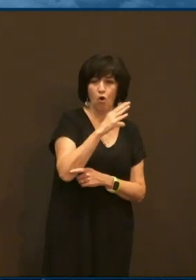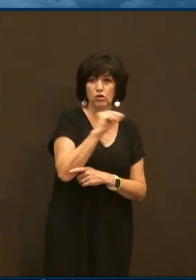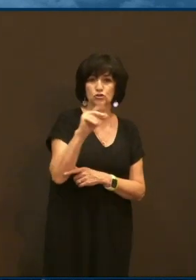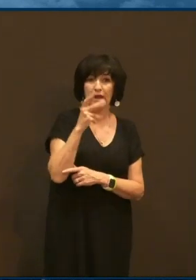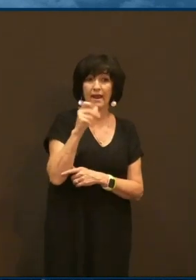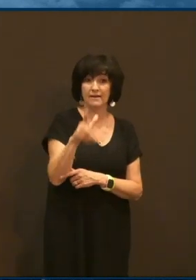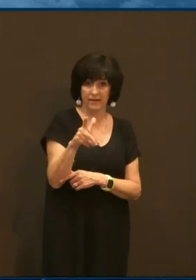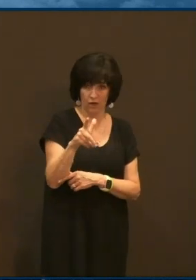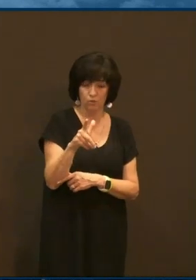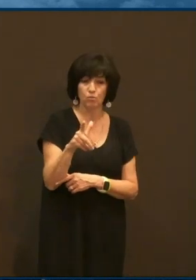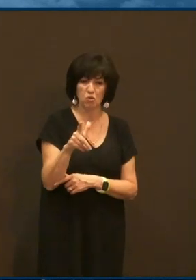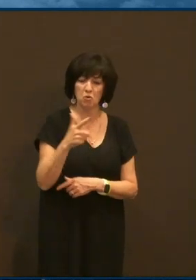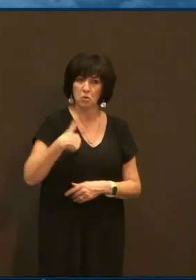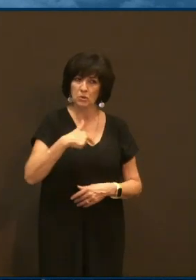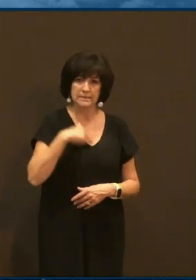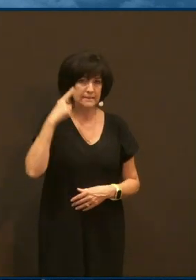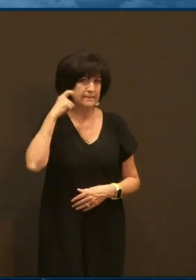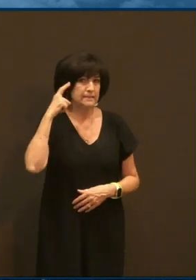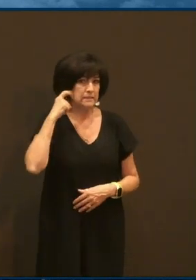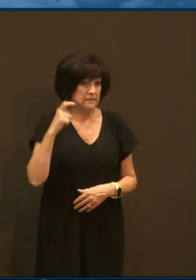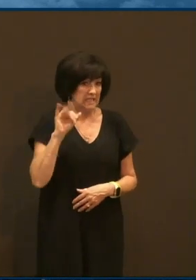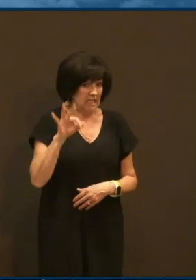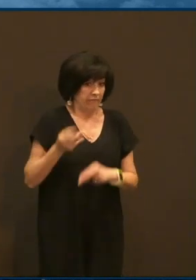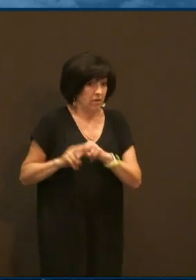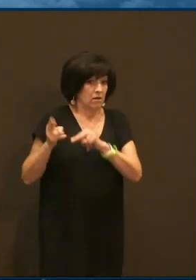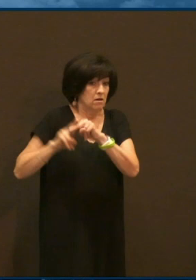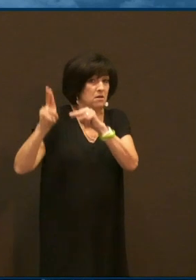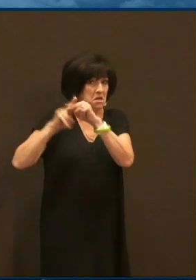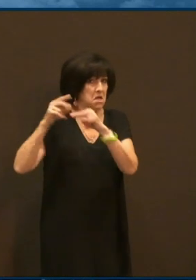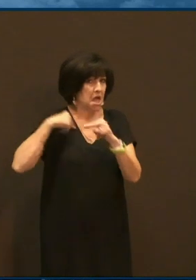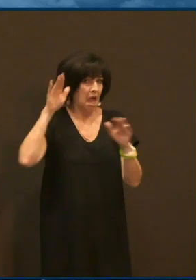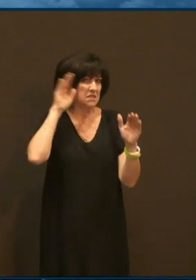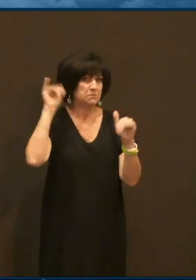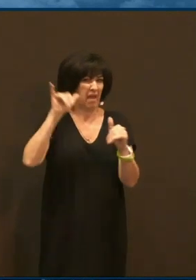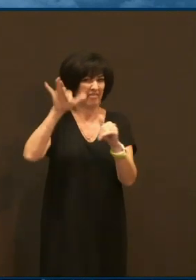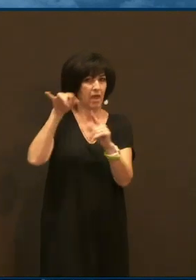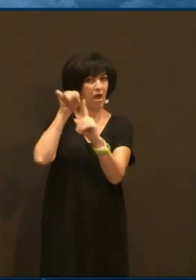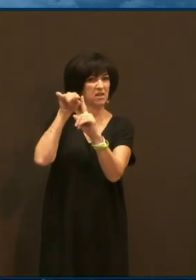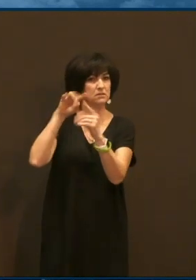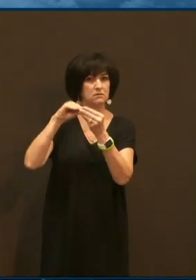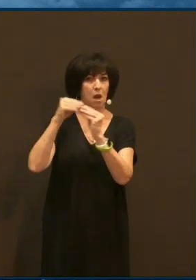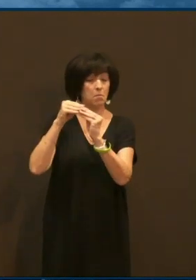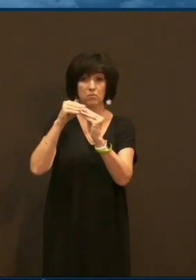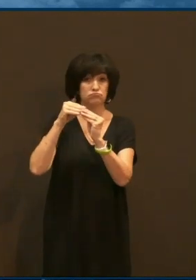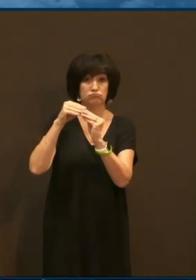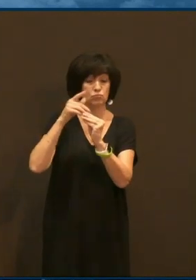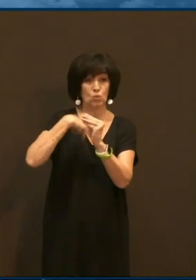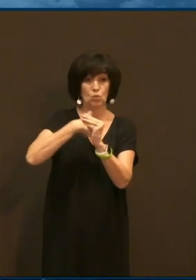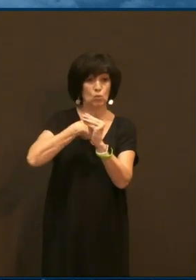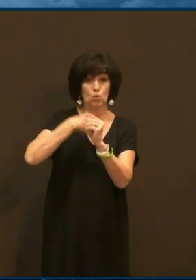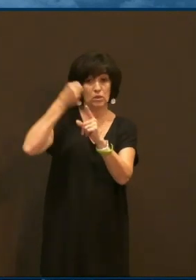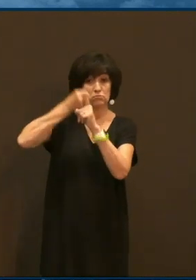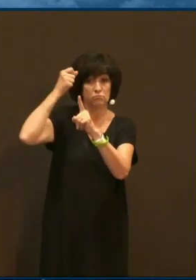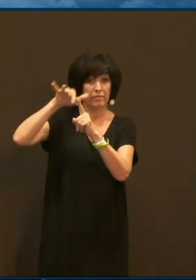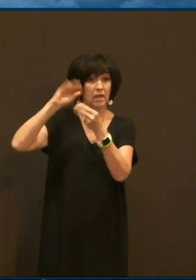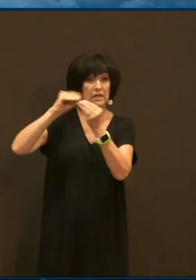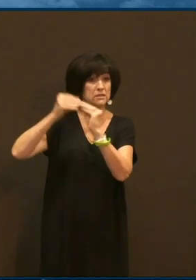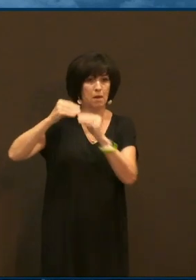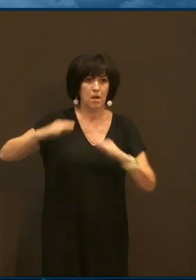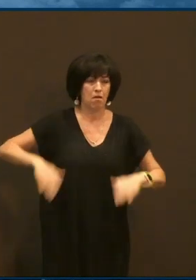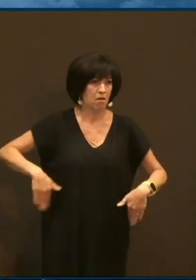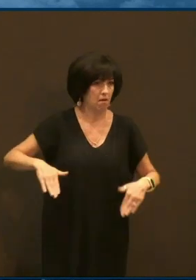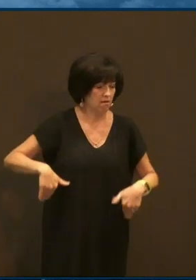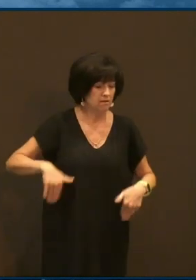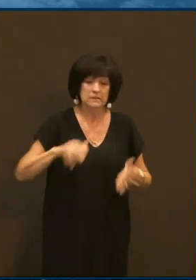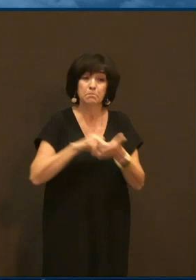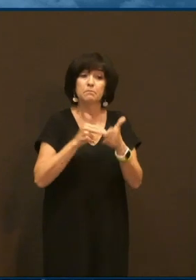now to understand. However, it's still going to be, a lot of public,